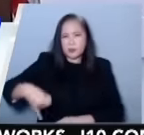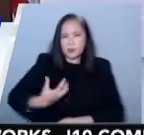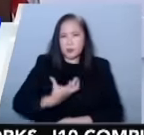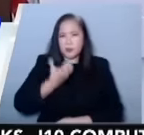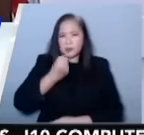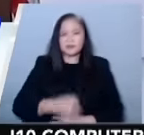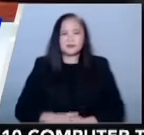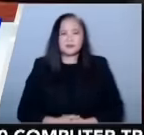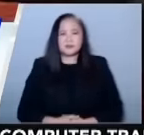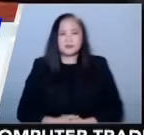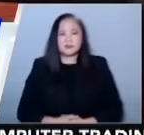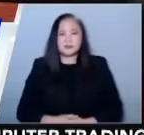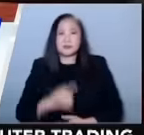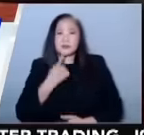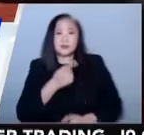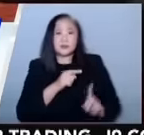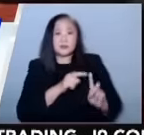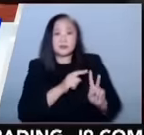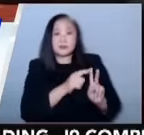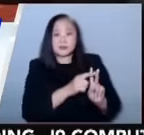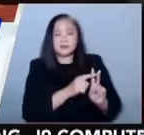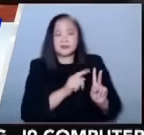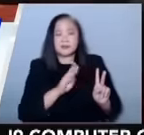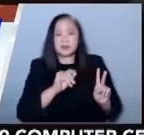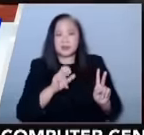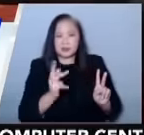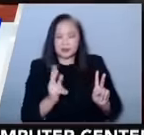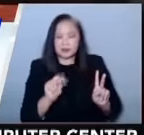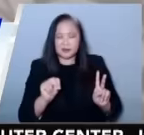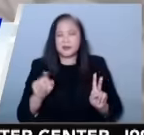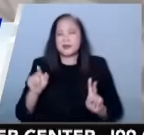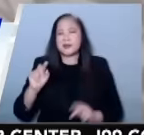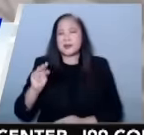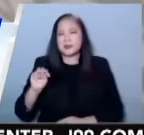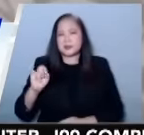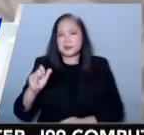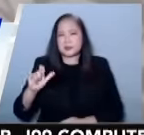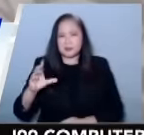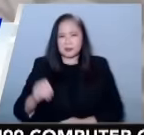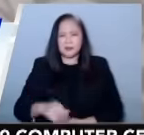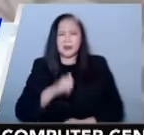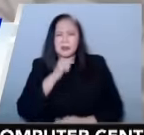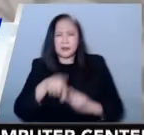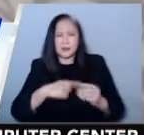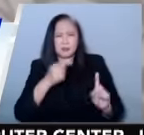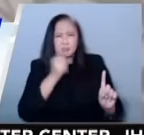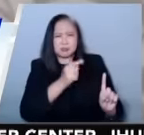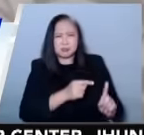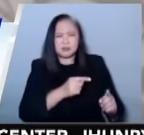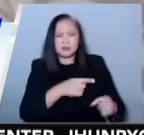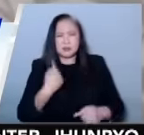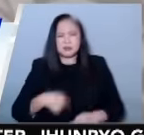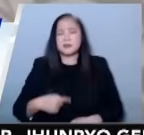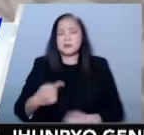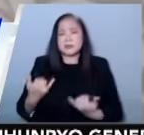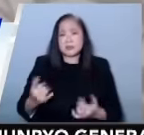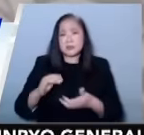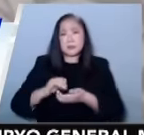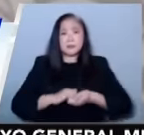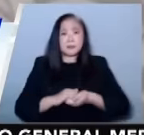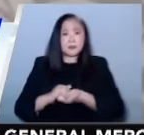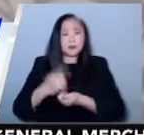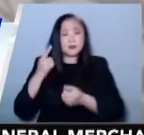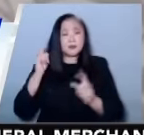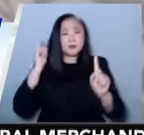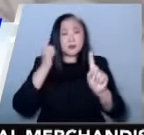hindi nakadirekta sa partikular na bansa mga hakbang ng dalawang bansa. This is a partnership aimed to produce greater